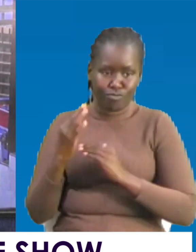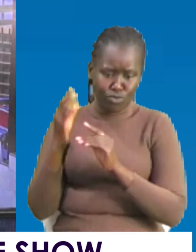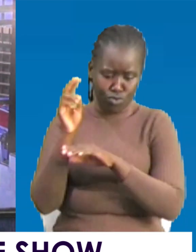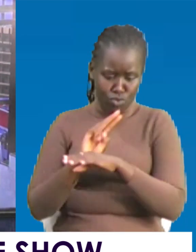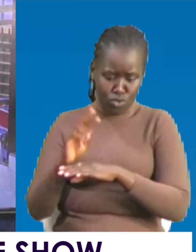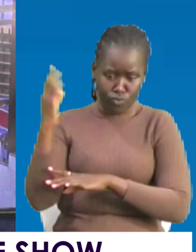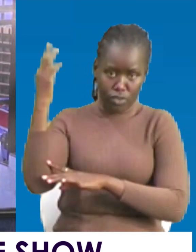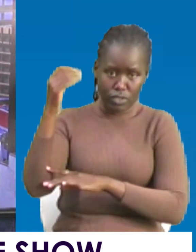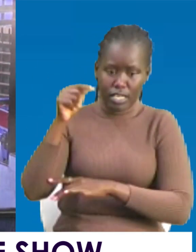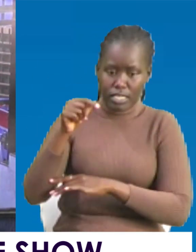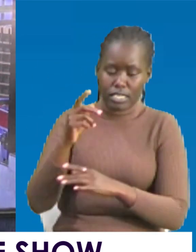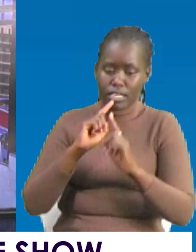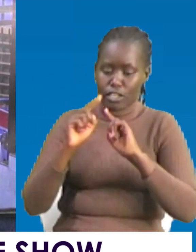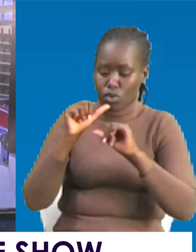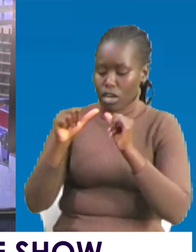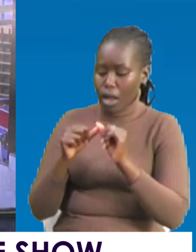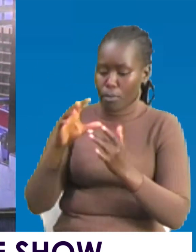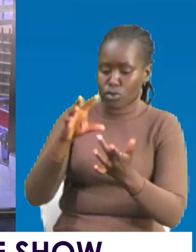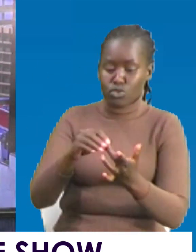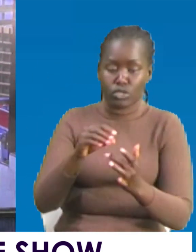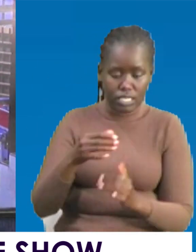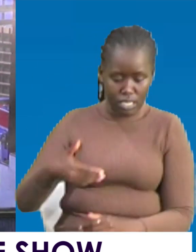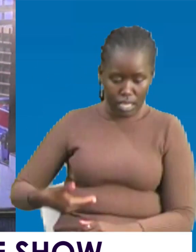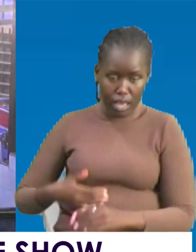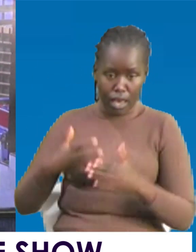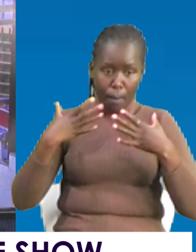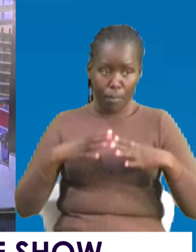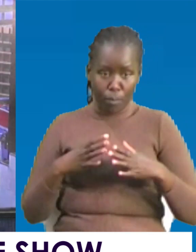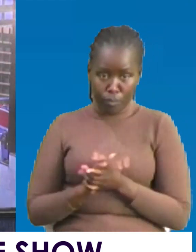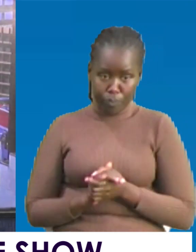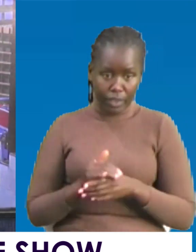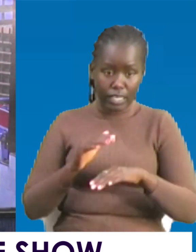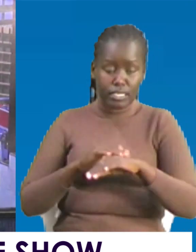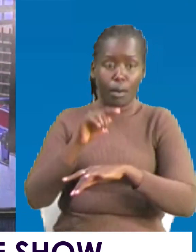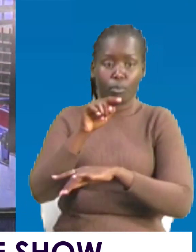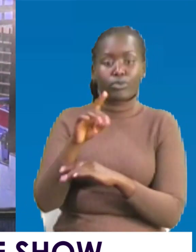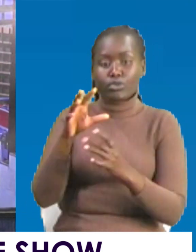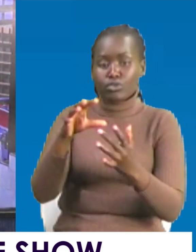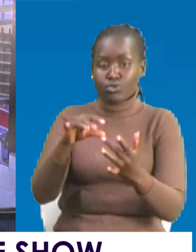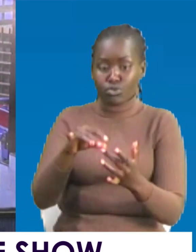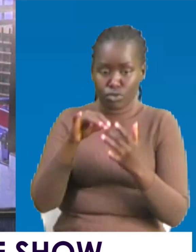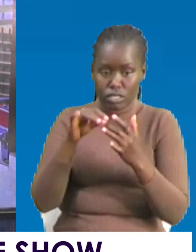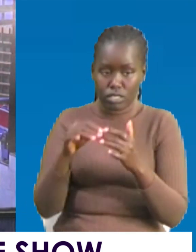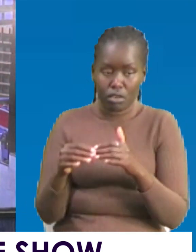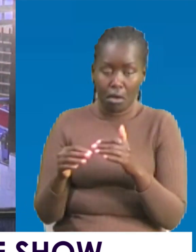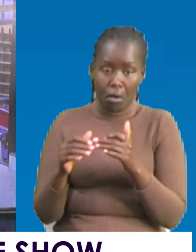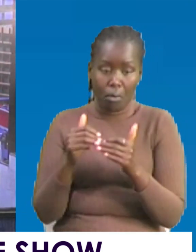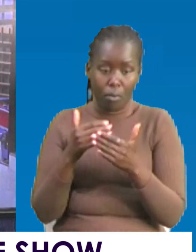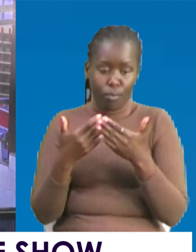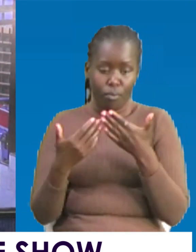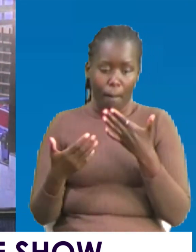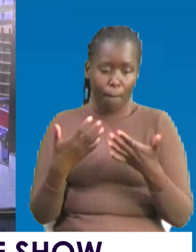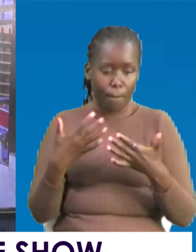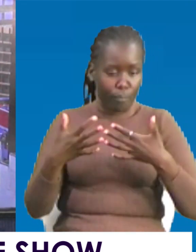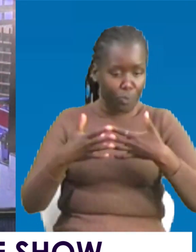a talk for choices. Young people, it is up to you to choose whether to hold hands with each other and not